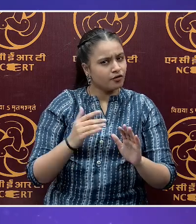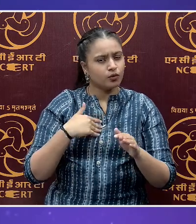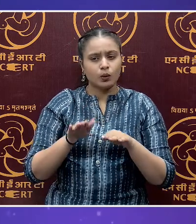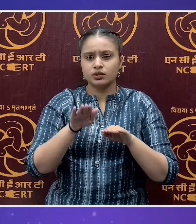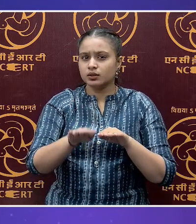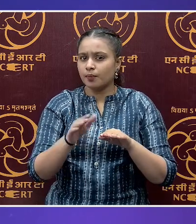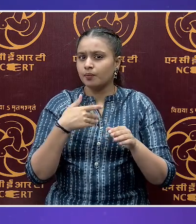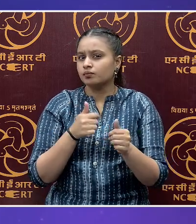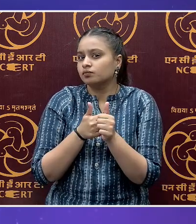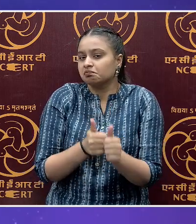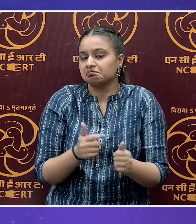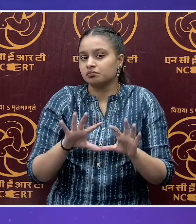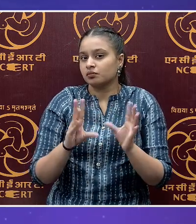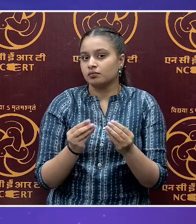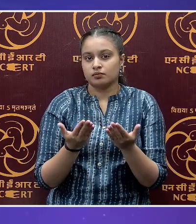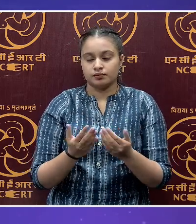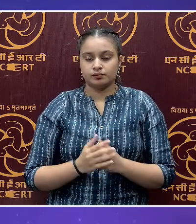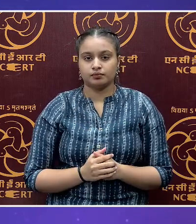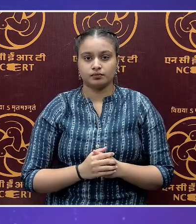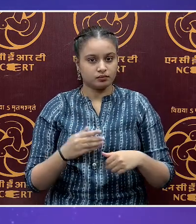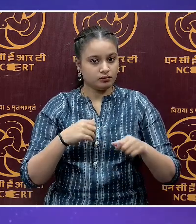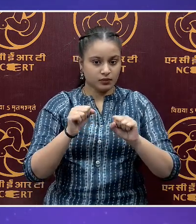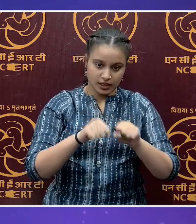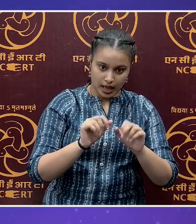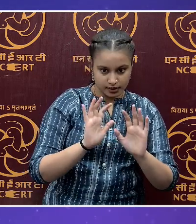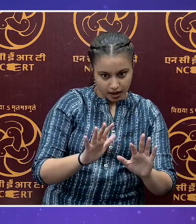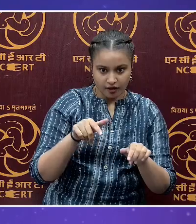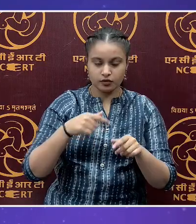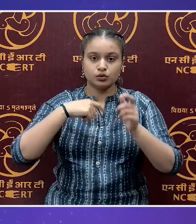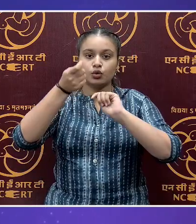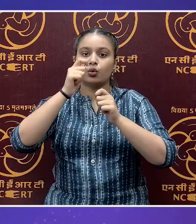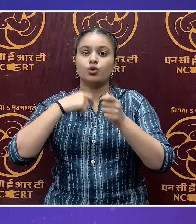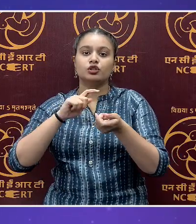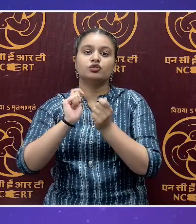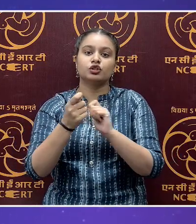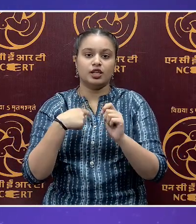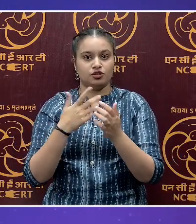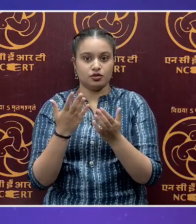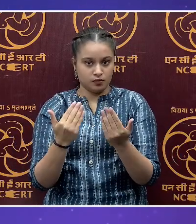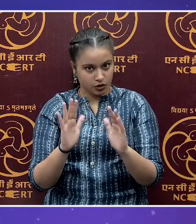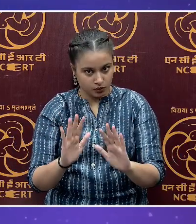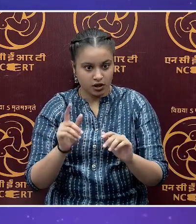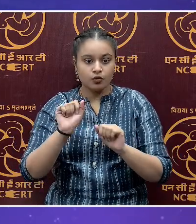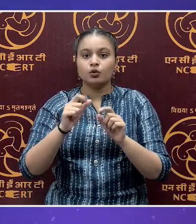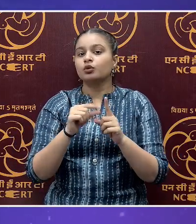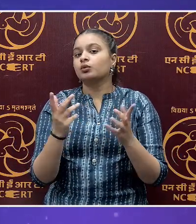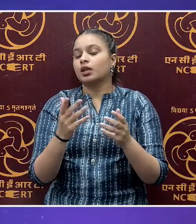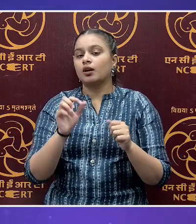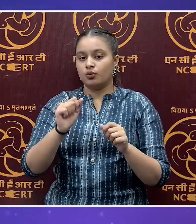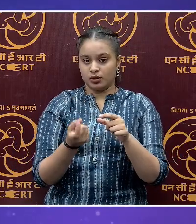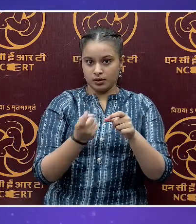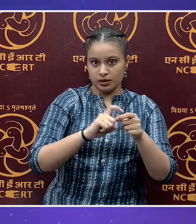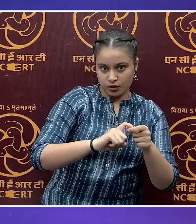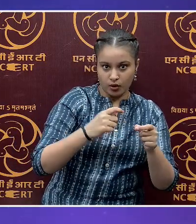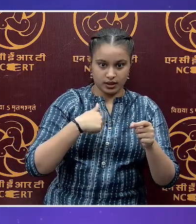they can follow for this? Yes, we have the feature to change the role. So, for that what they will do, they will log into the